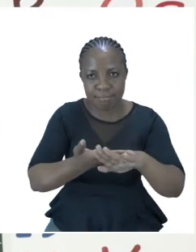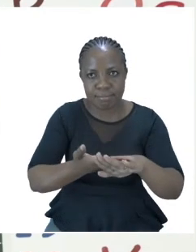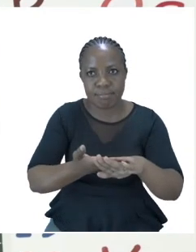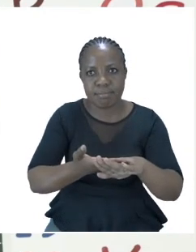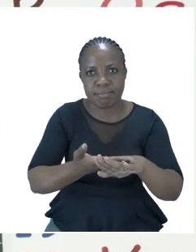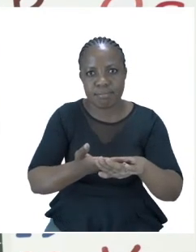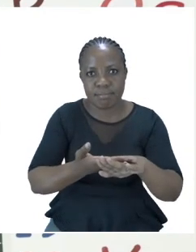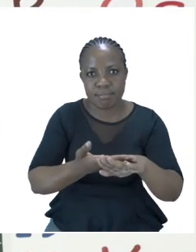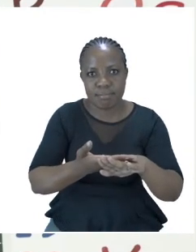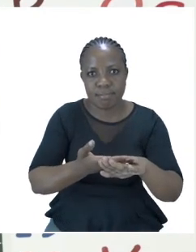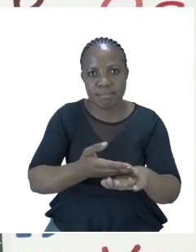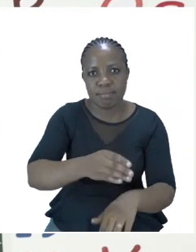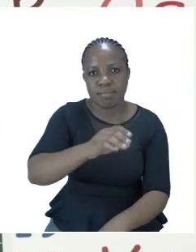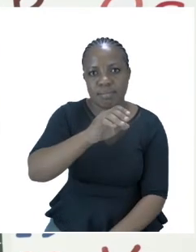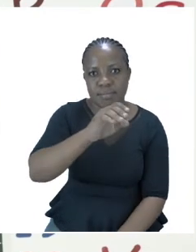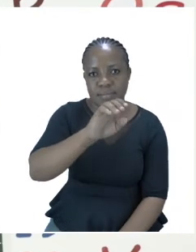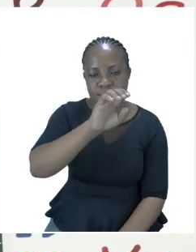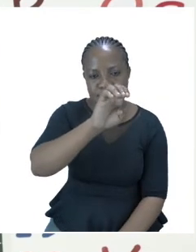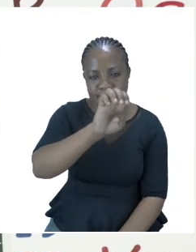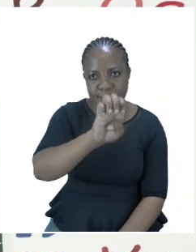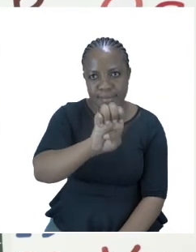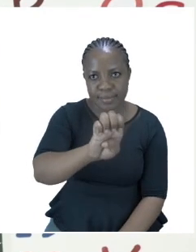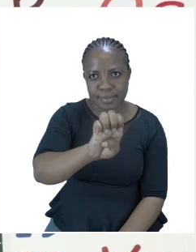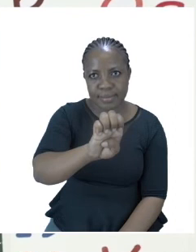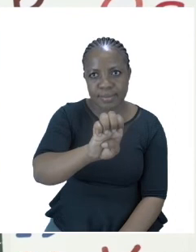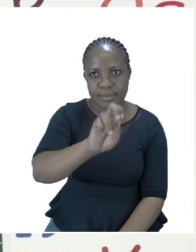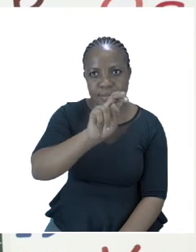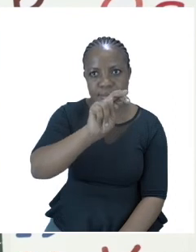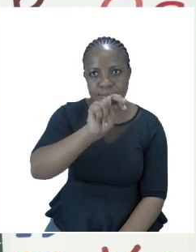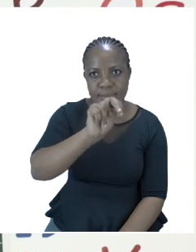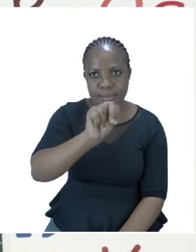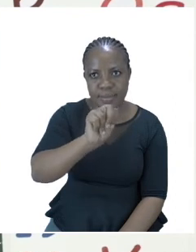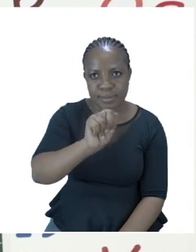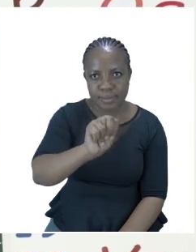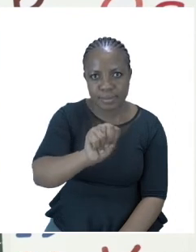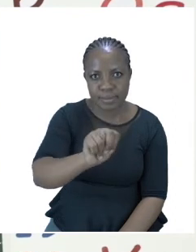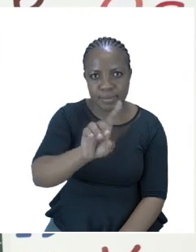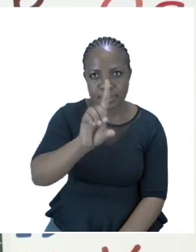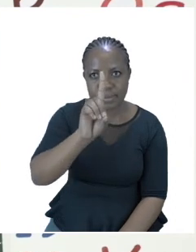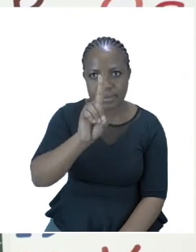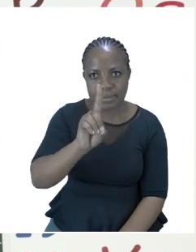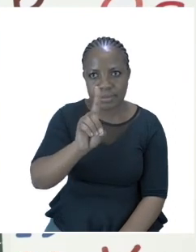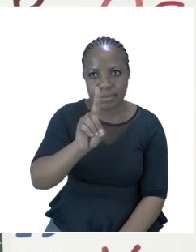Let's erase that, and then we are going to write end. End.